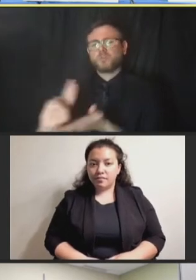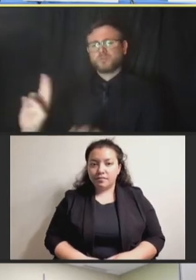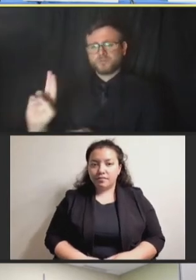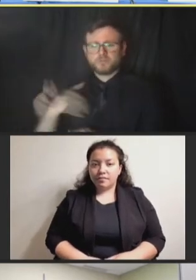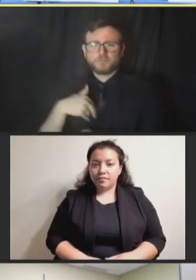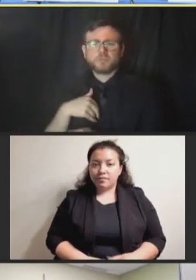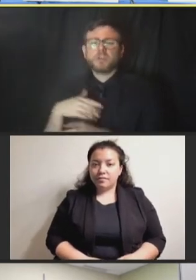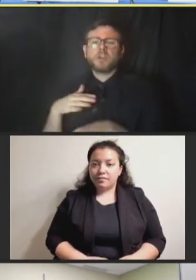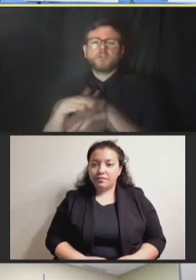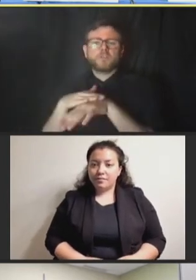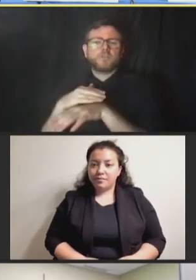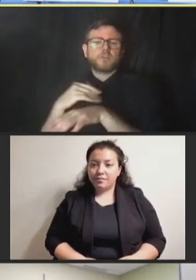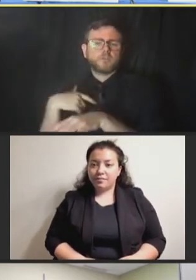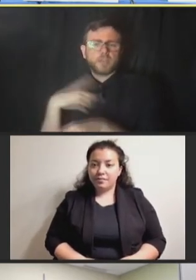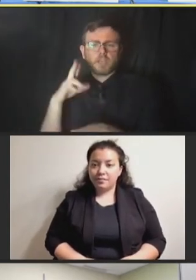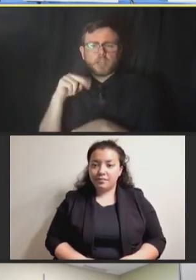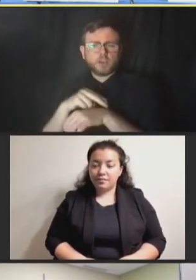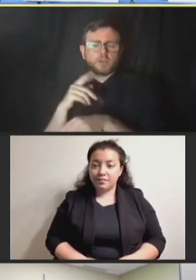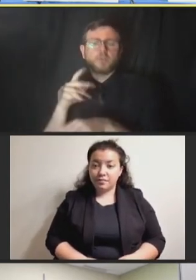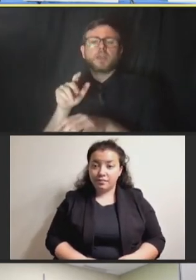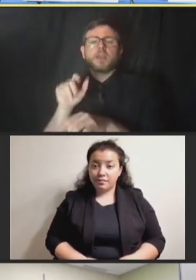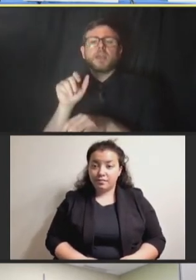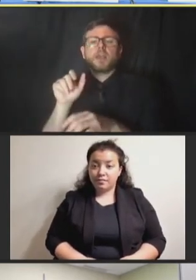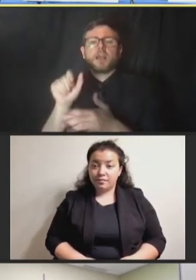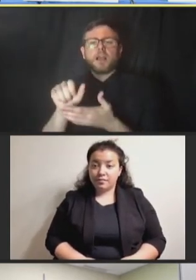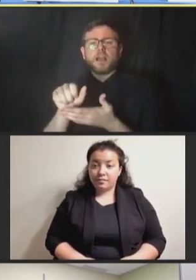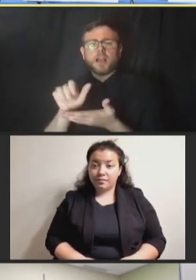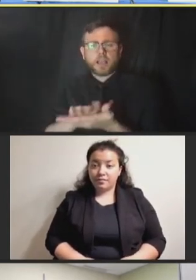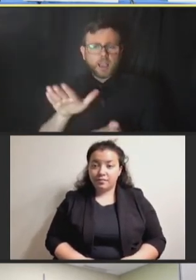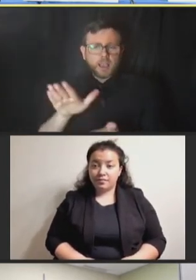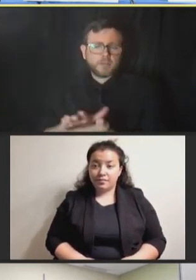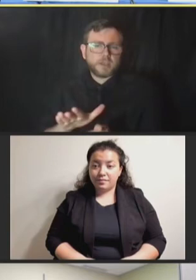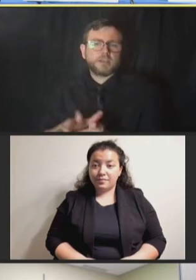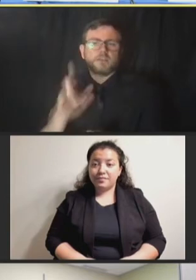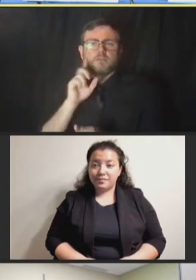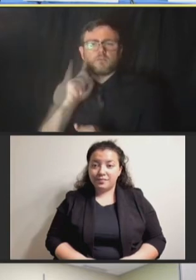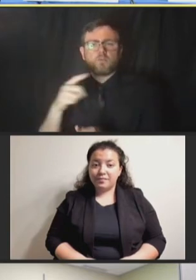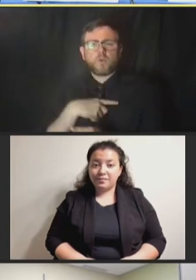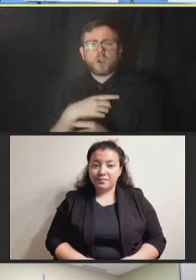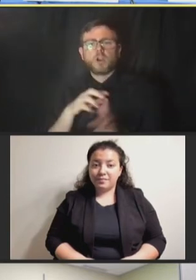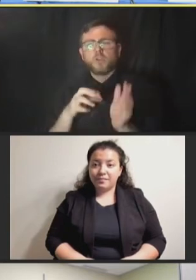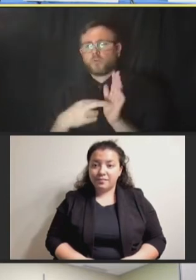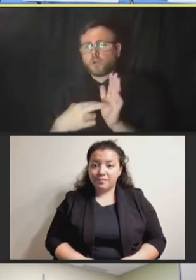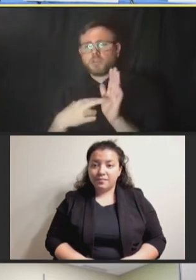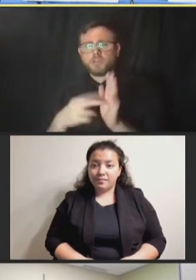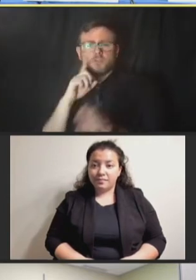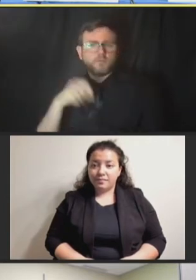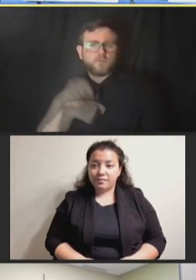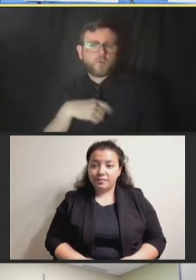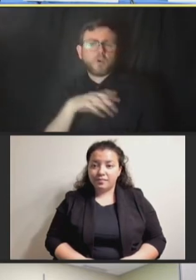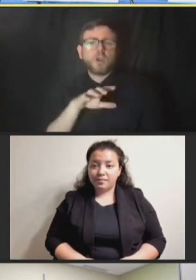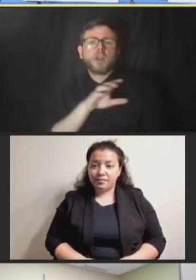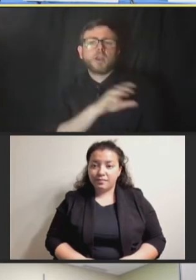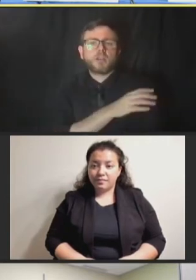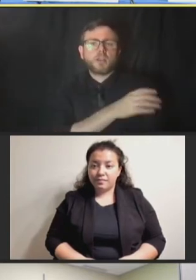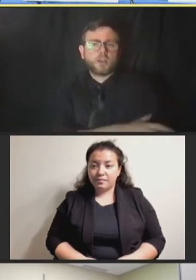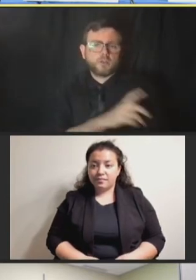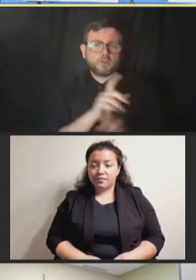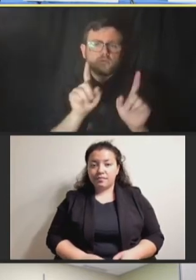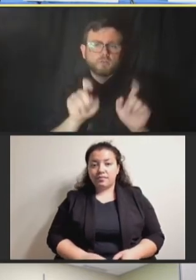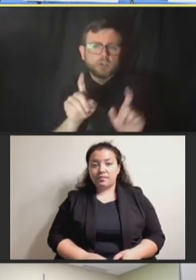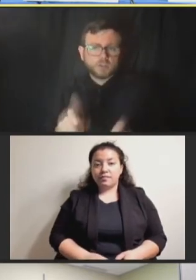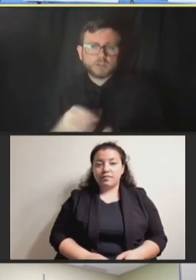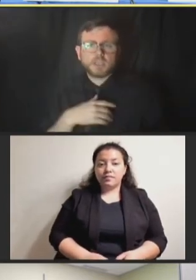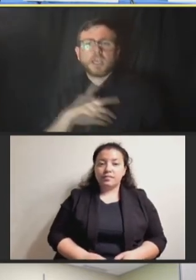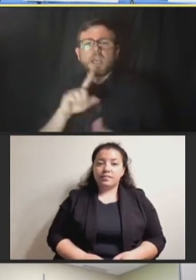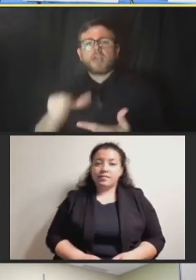the National Academies on improving representation in clinical trials. He'll be followed by Dr. Zeke McKinney from Health Partners,